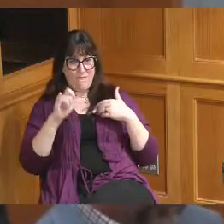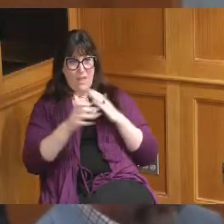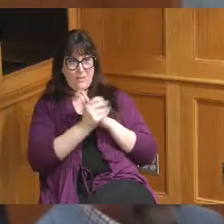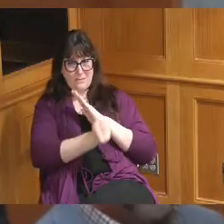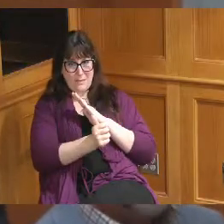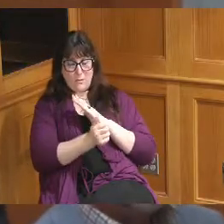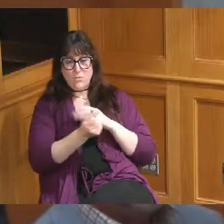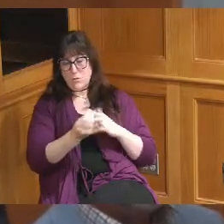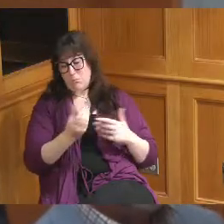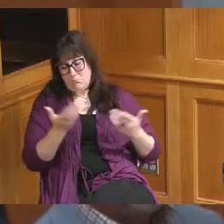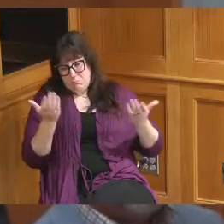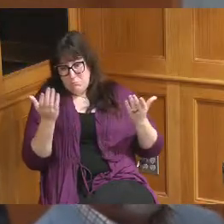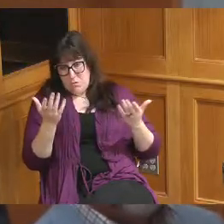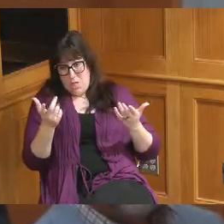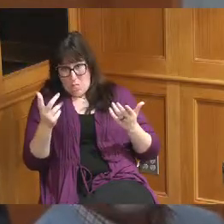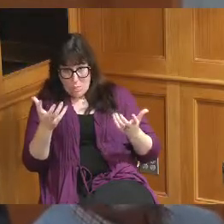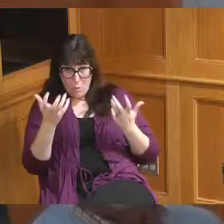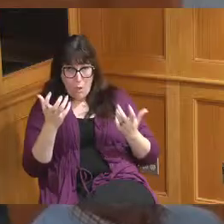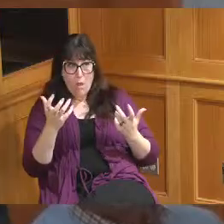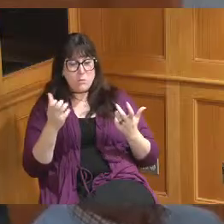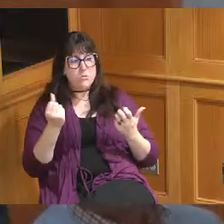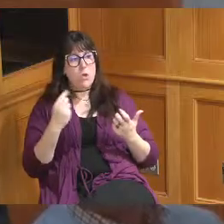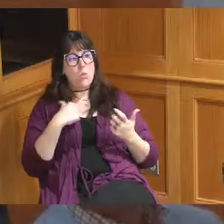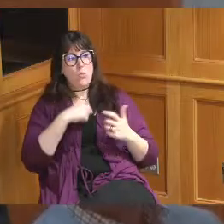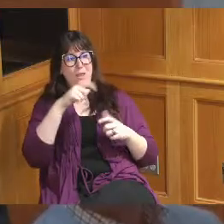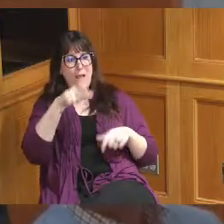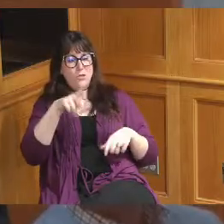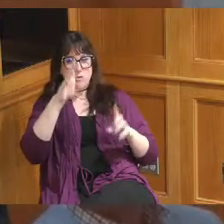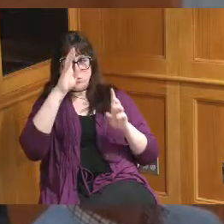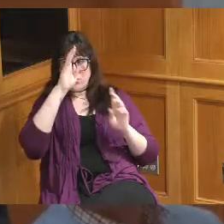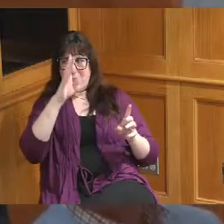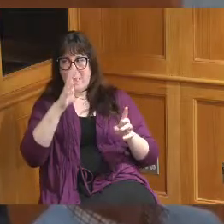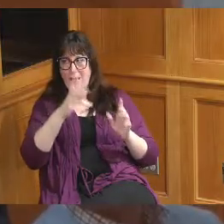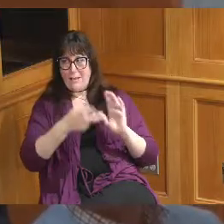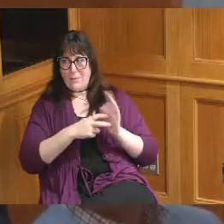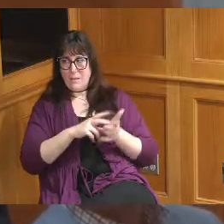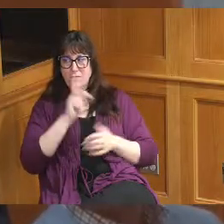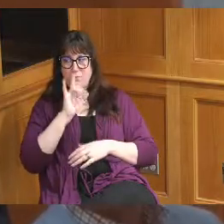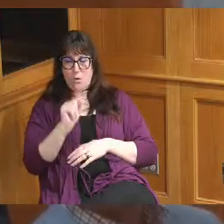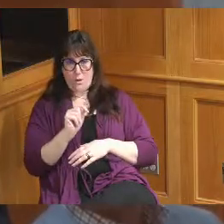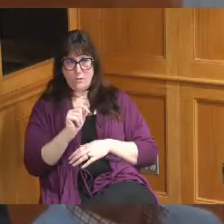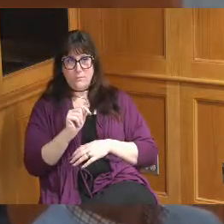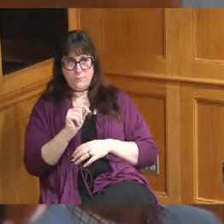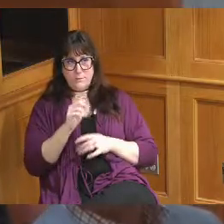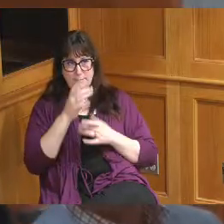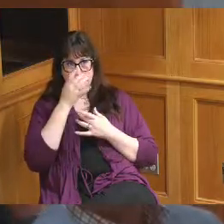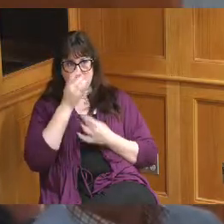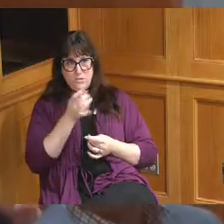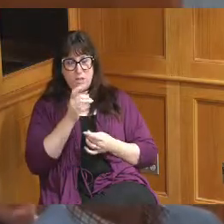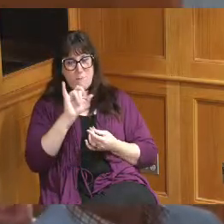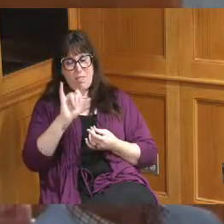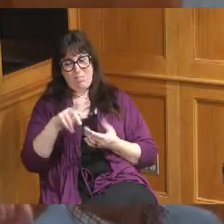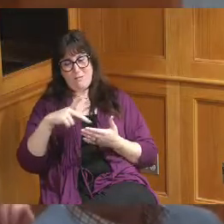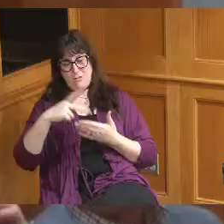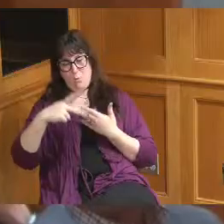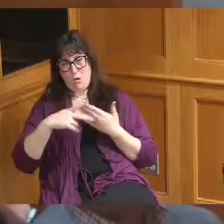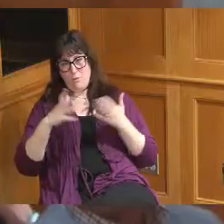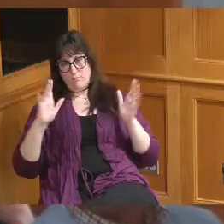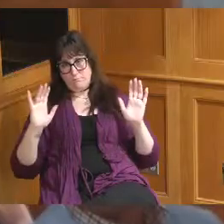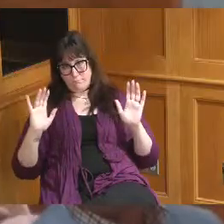want. And so we had to obviously create the means to do so. So we were very interested in that. But that's the program. So